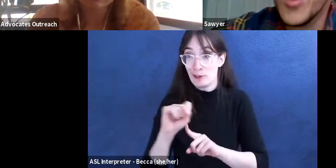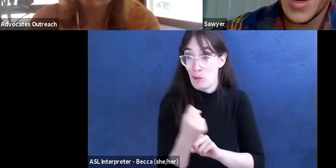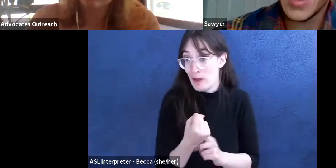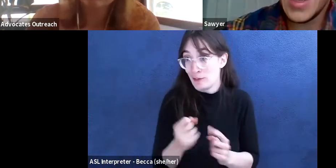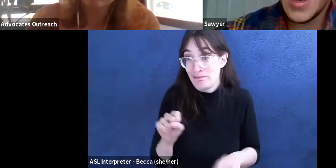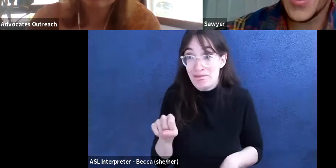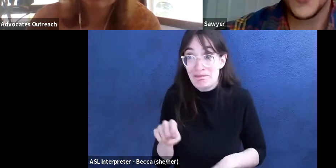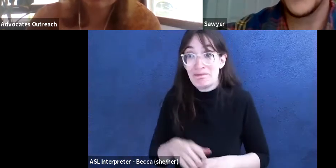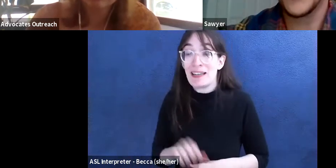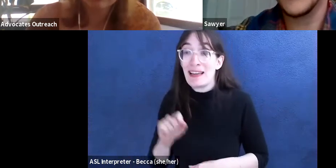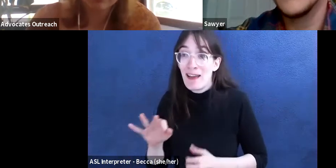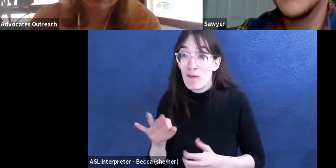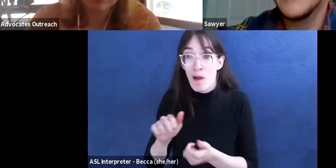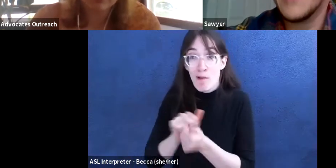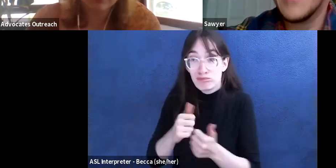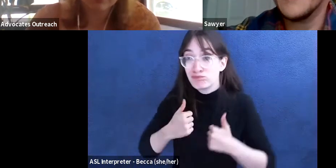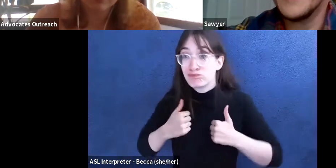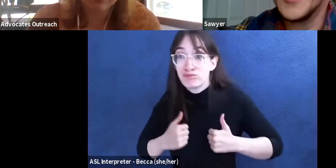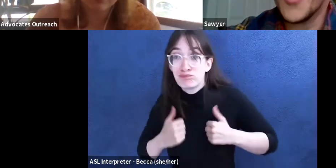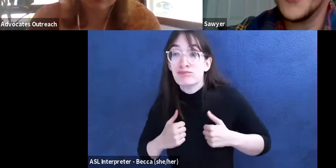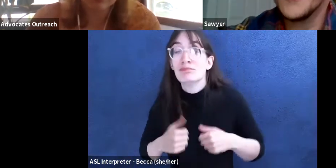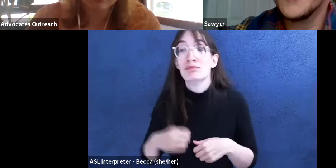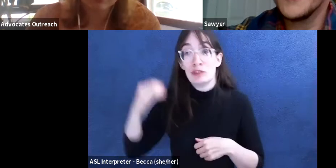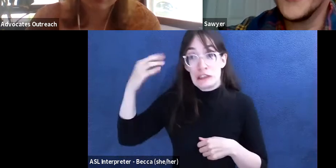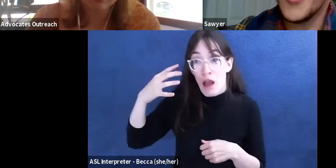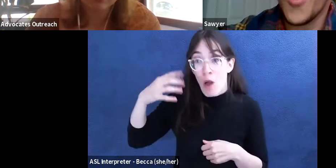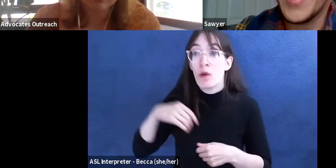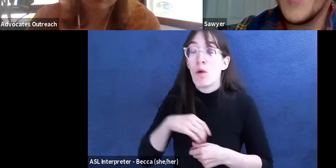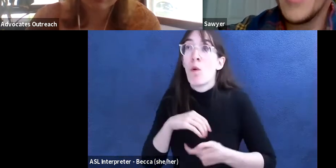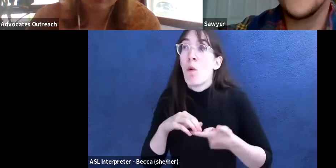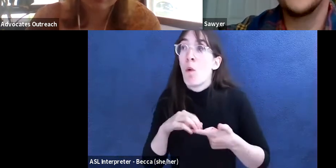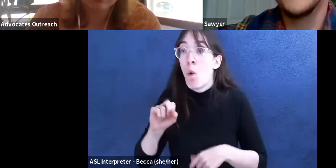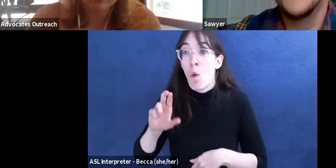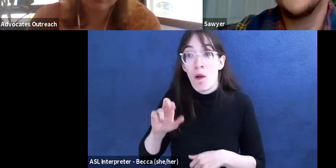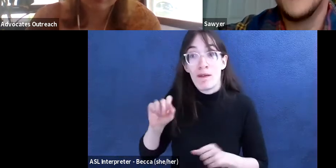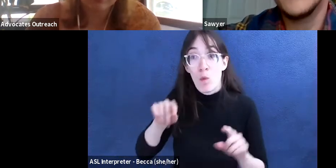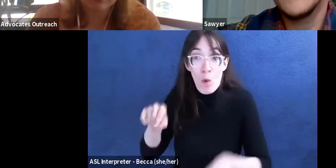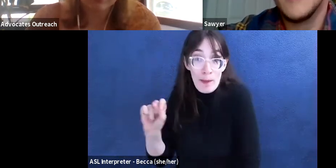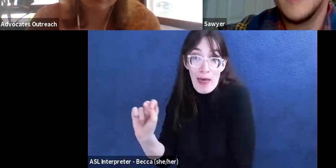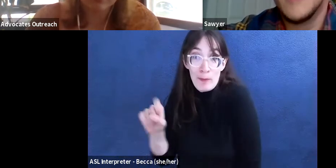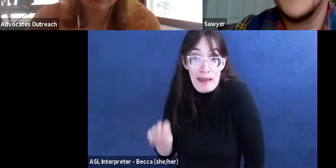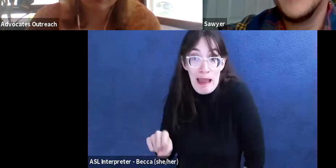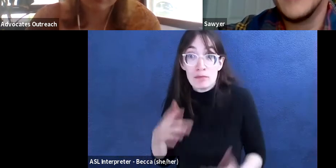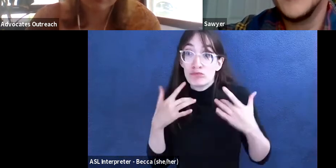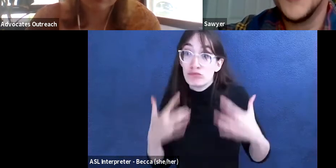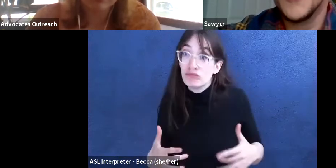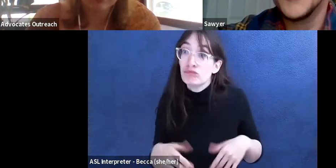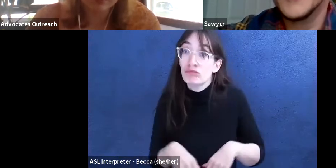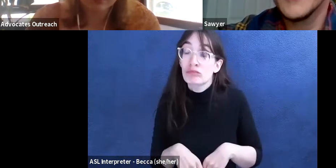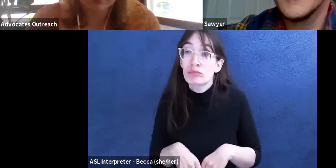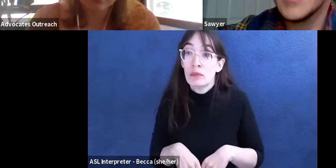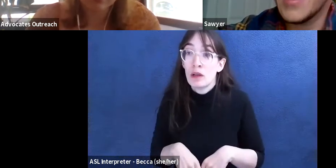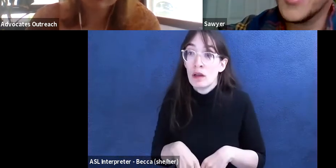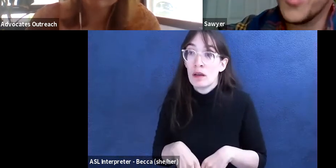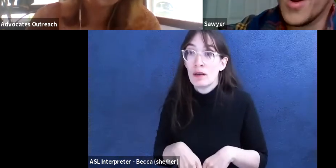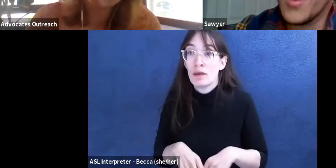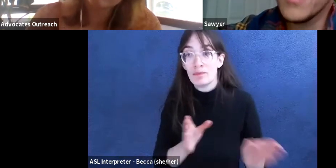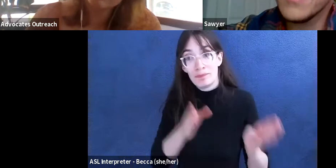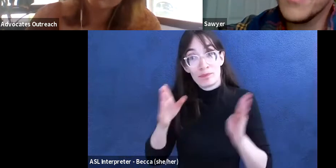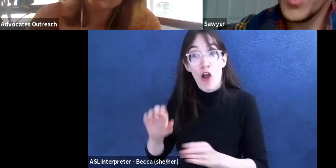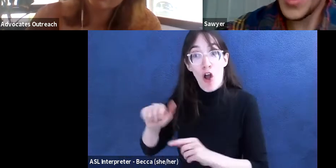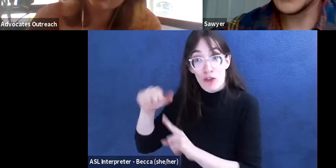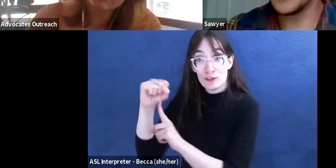different like skin tones, cultural identities, different kinds of like abilities, a lot